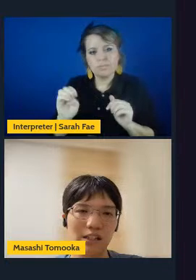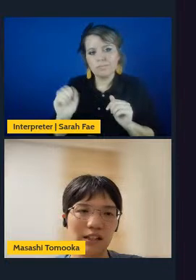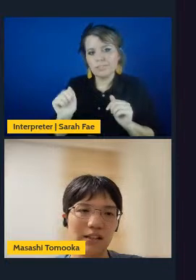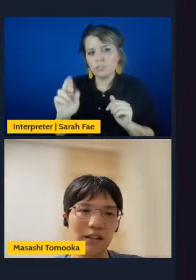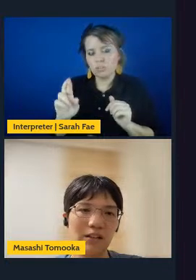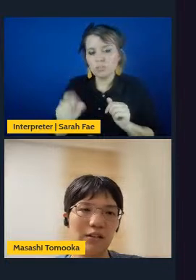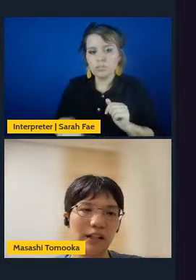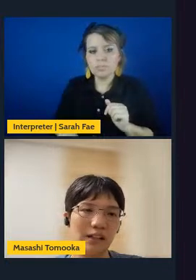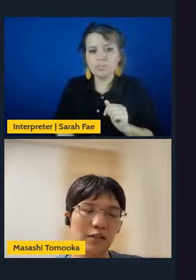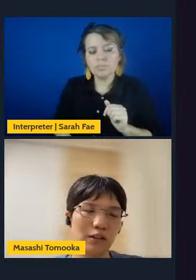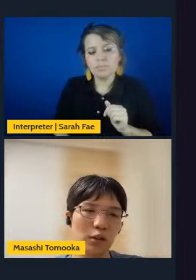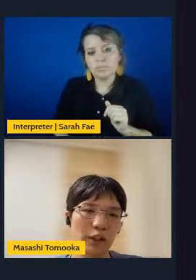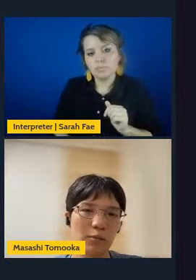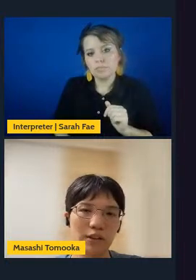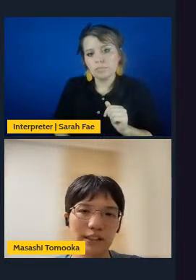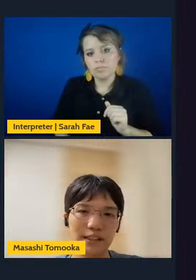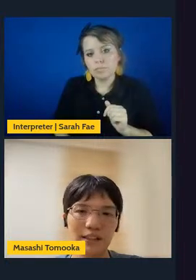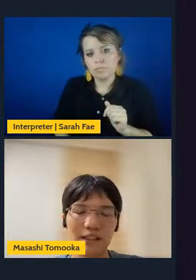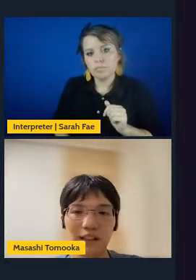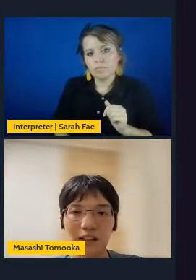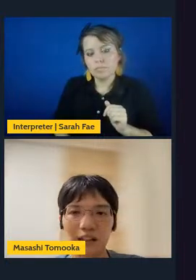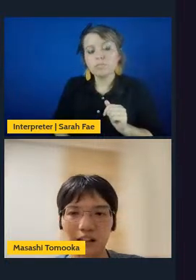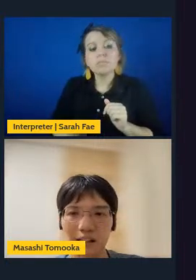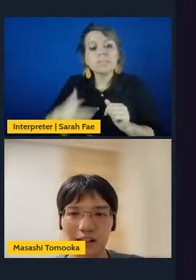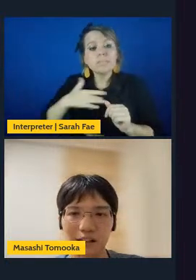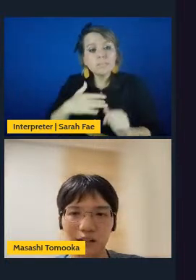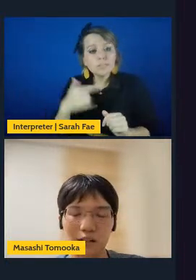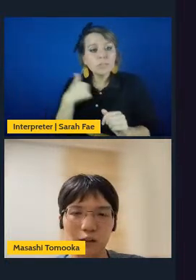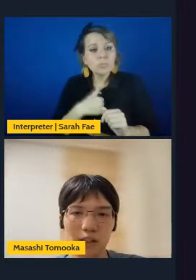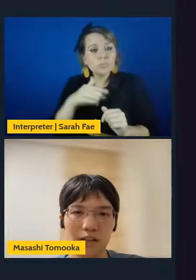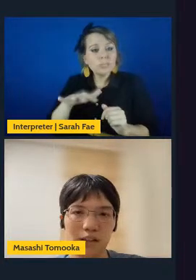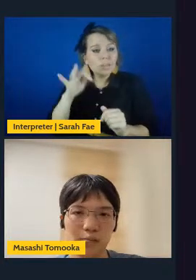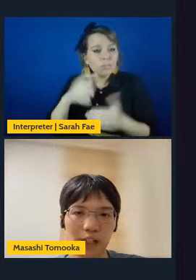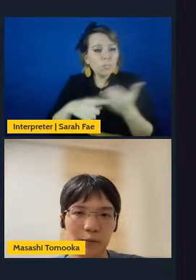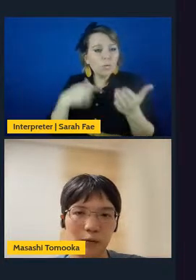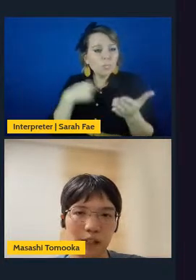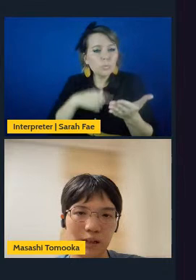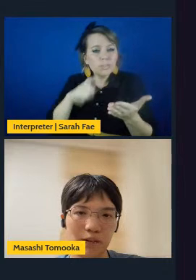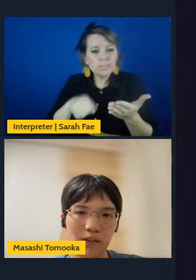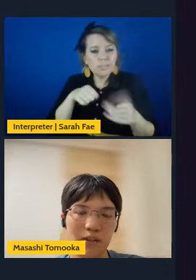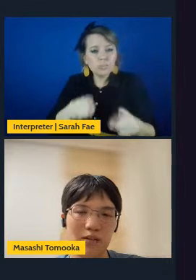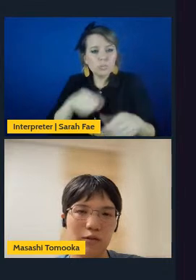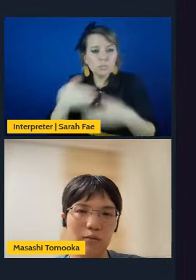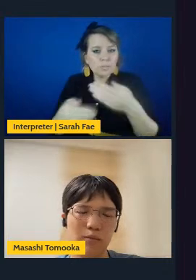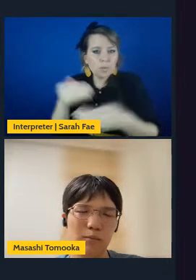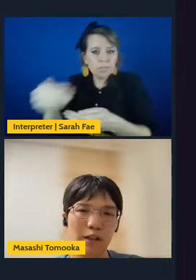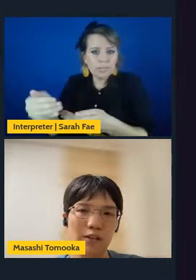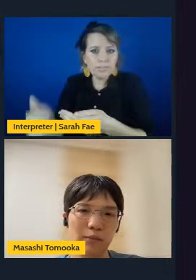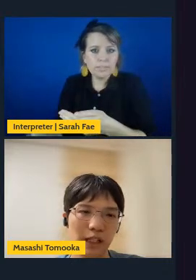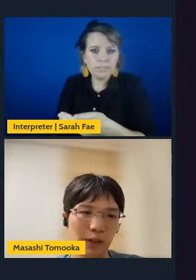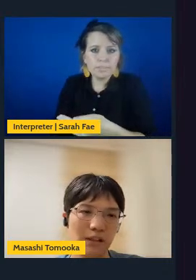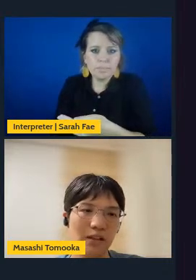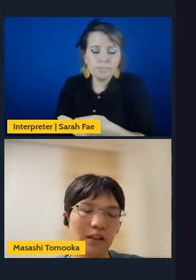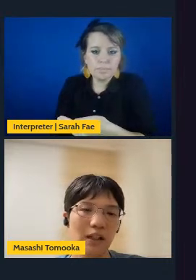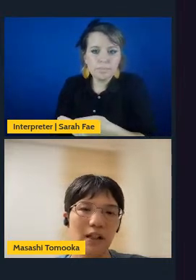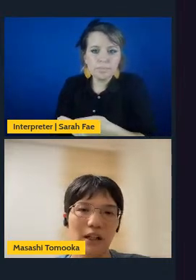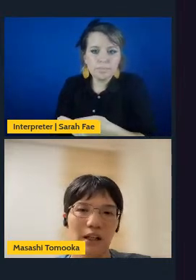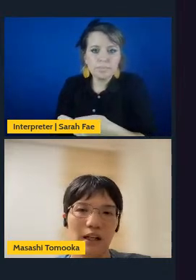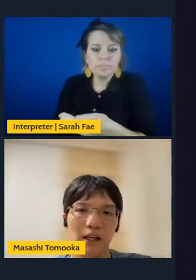are injected during front-end build process. Like this code, we use environment variables on build